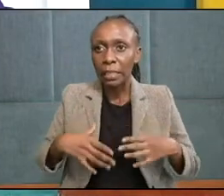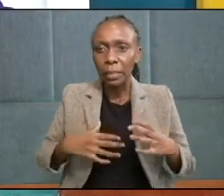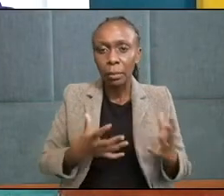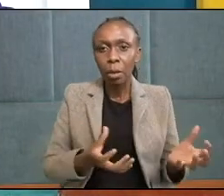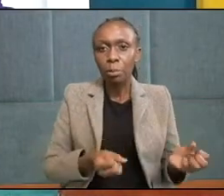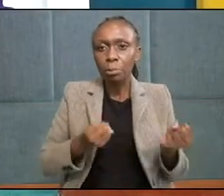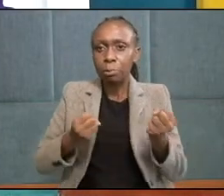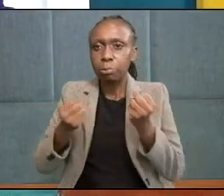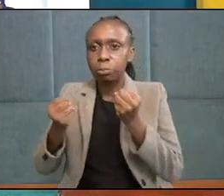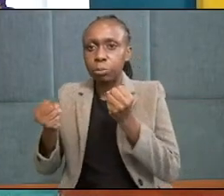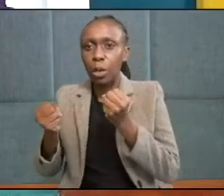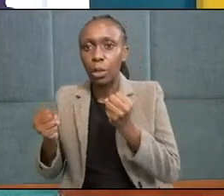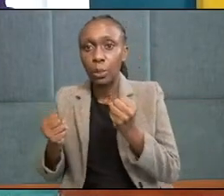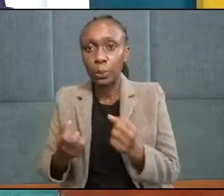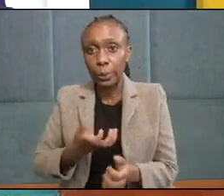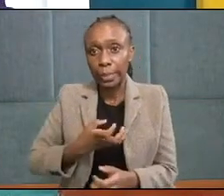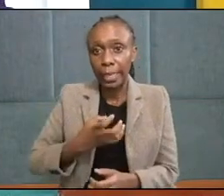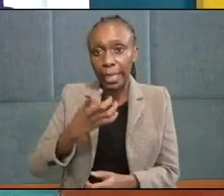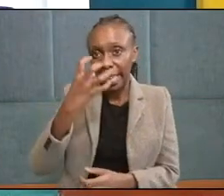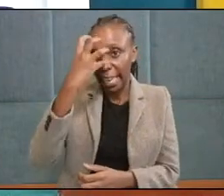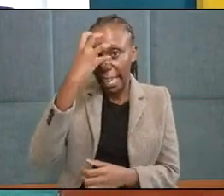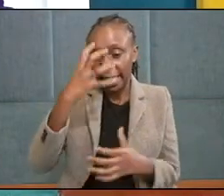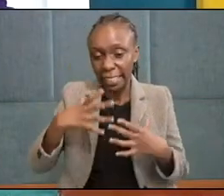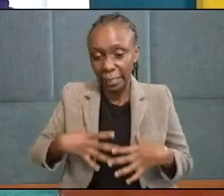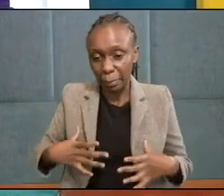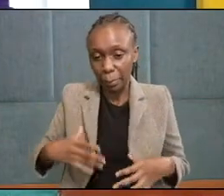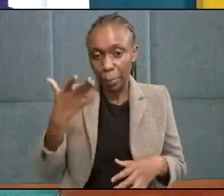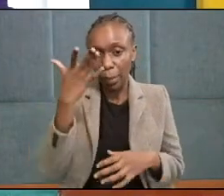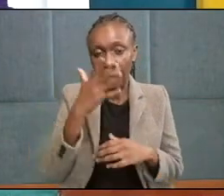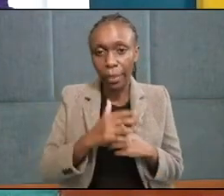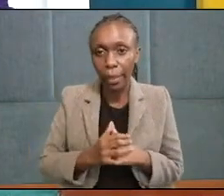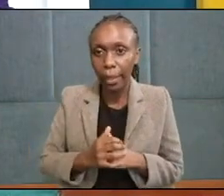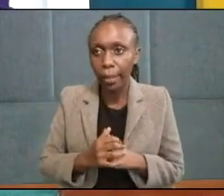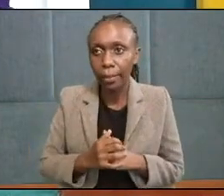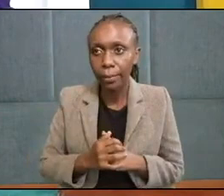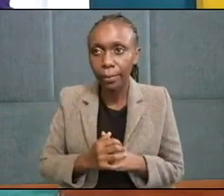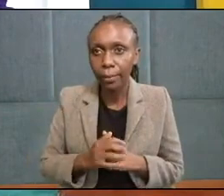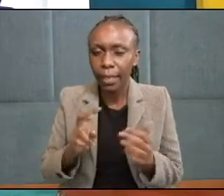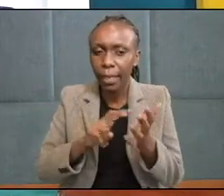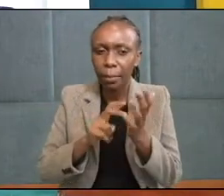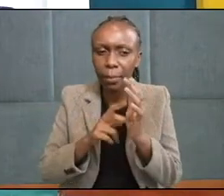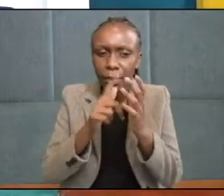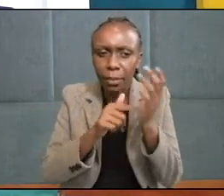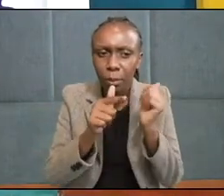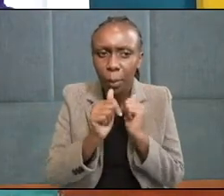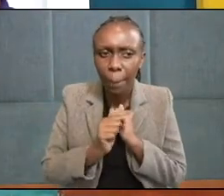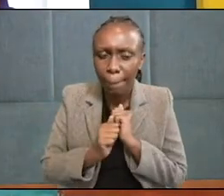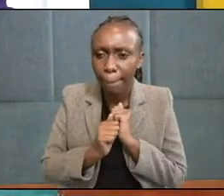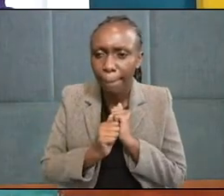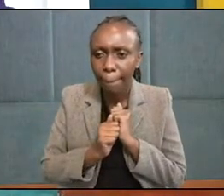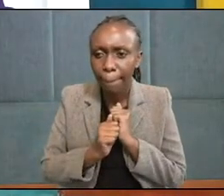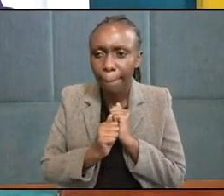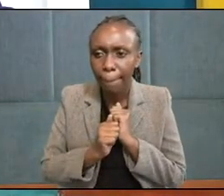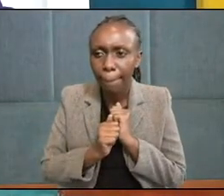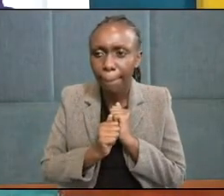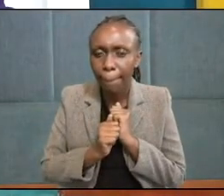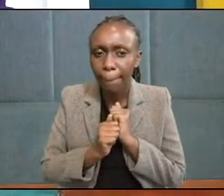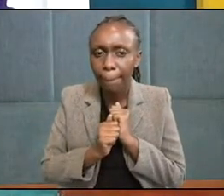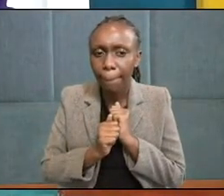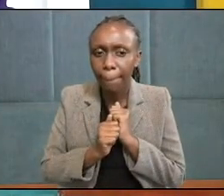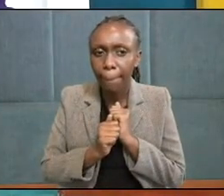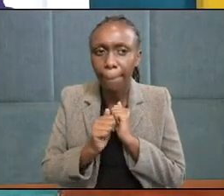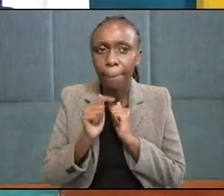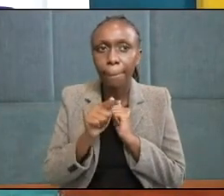him to the Areopagus. And what is this Areopagus? It's a very long word. What does it mean? Yes, Jasmine?